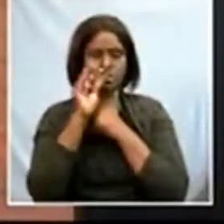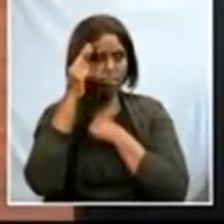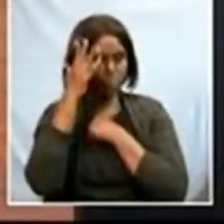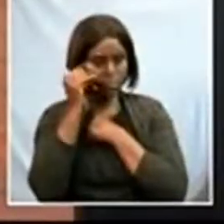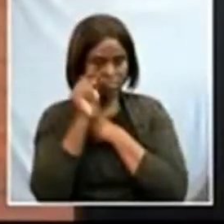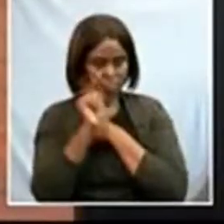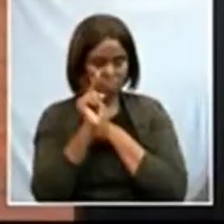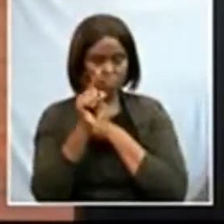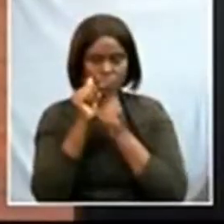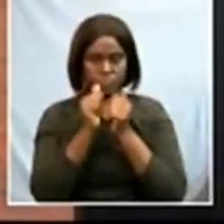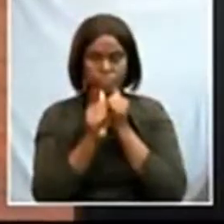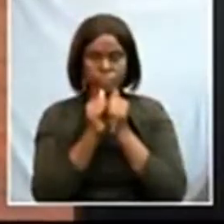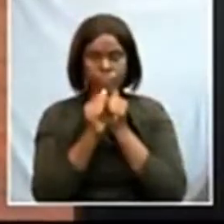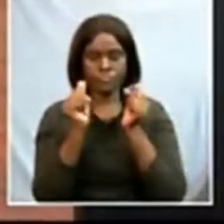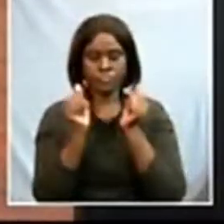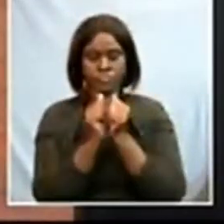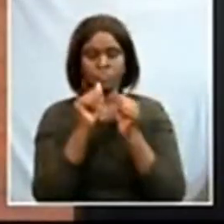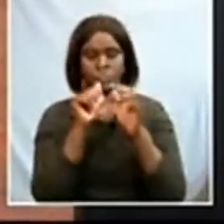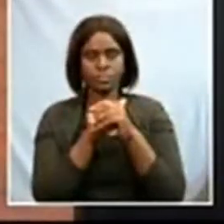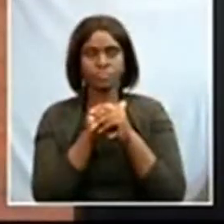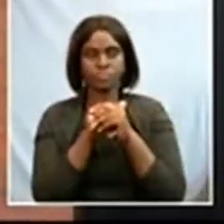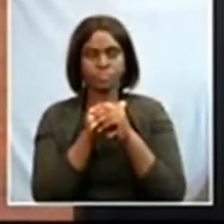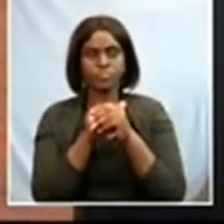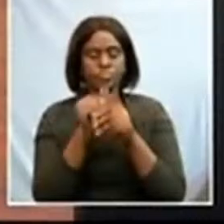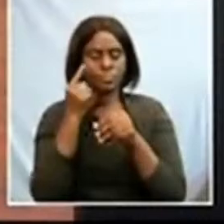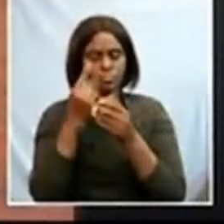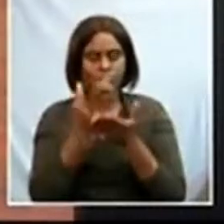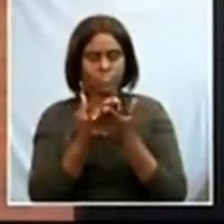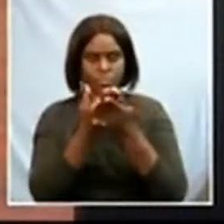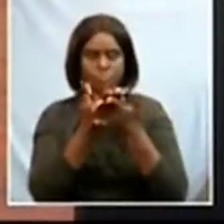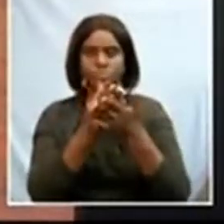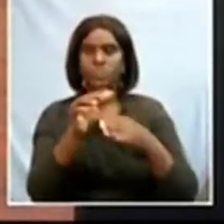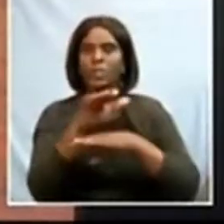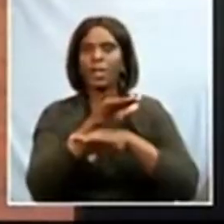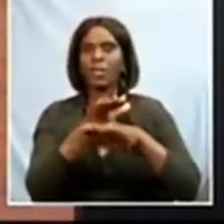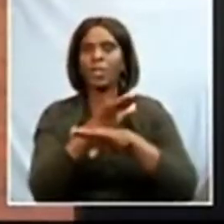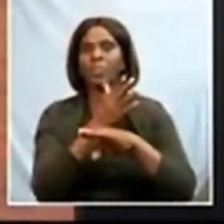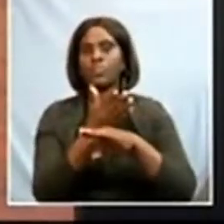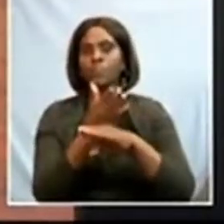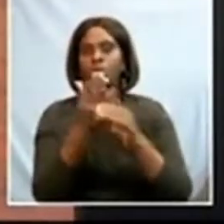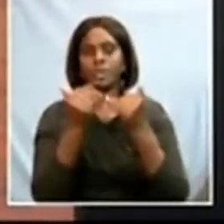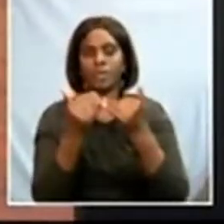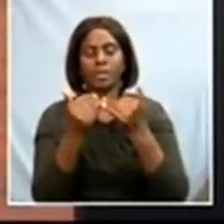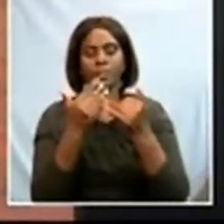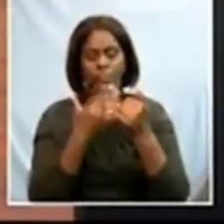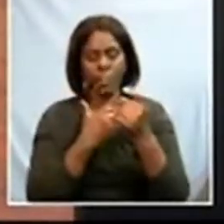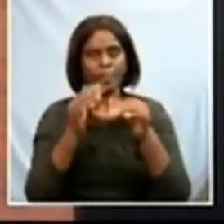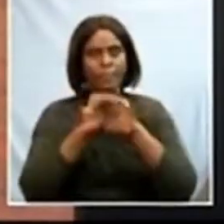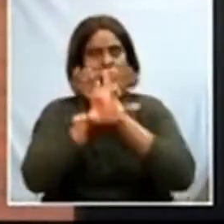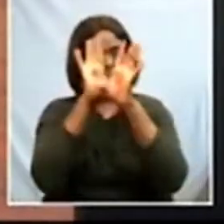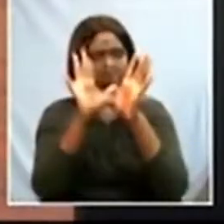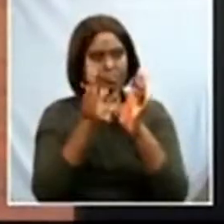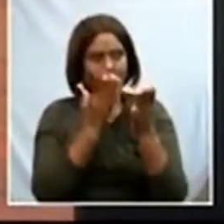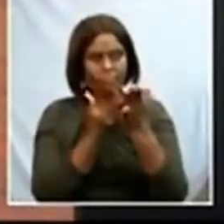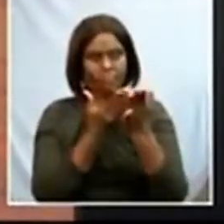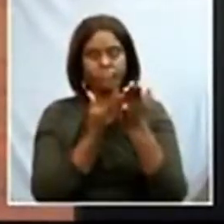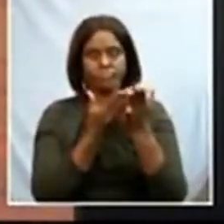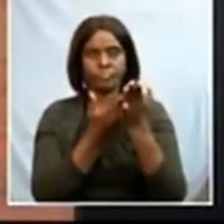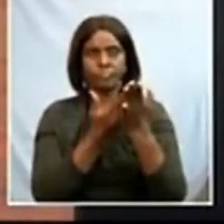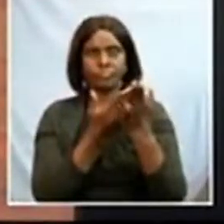actually that is been forwarded above. Now, my points of clarifications are